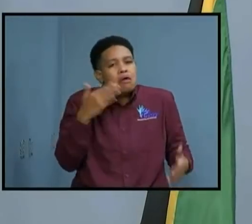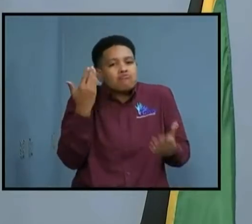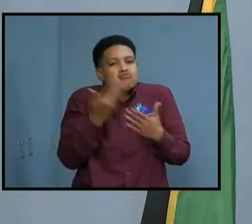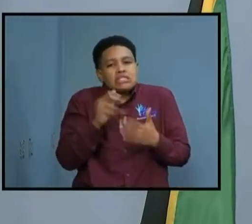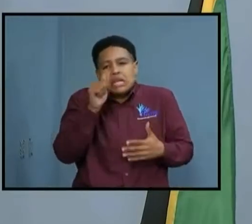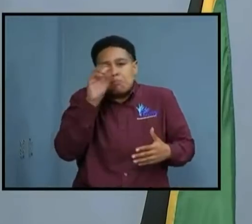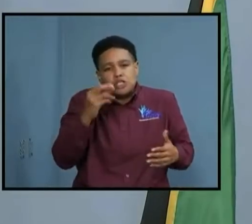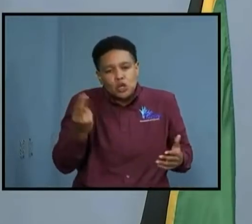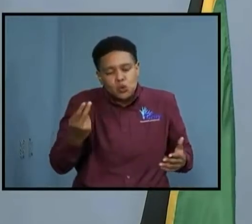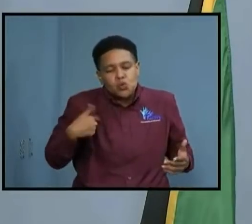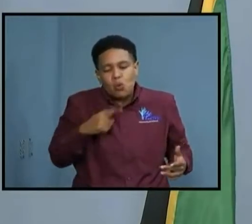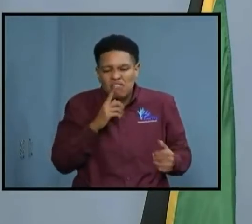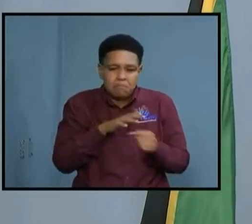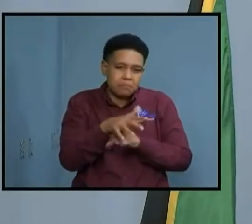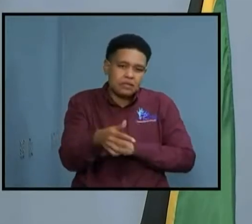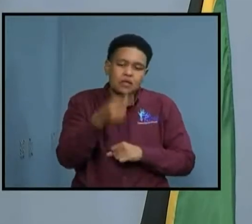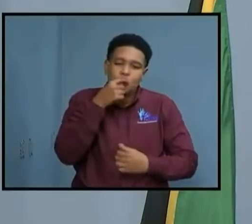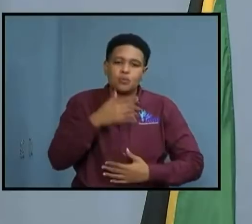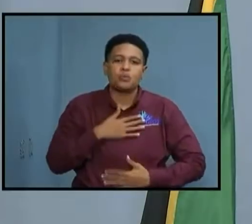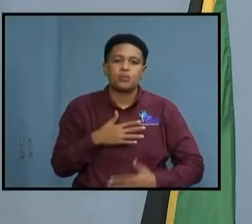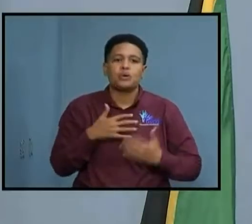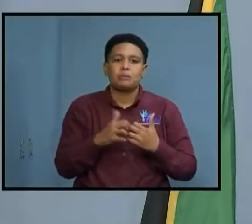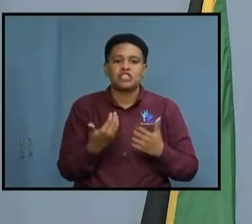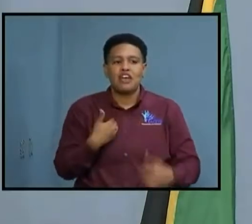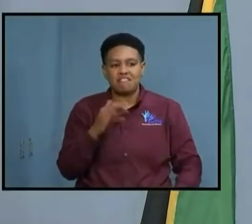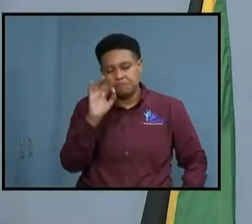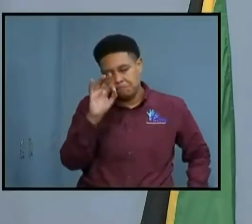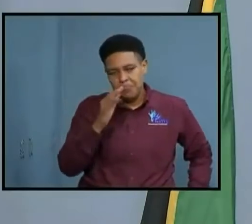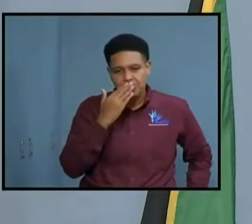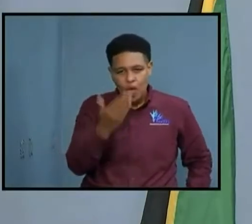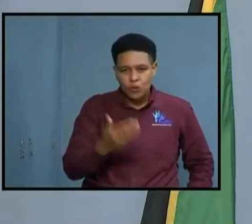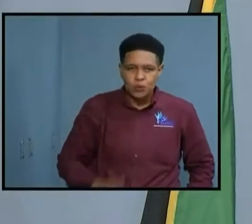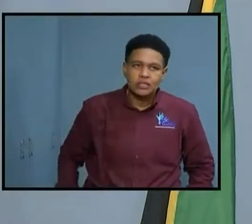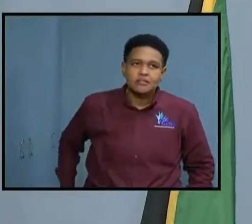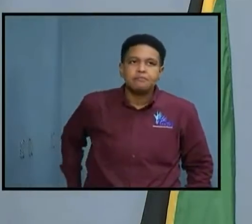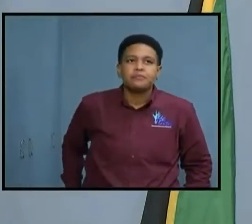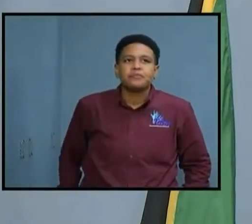have significant capacity as it relates to ventilators. Thank you.